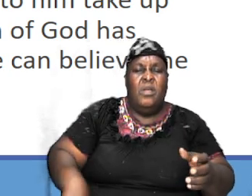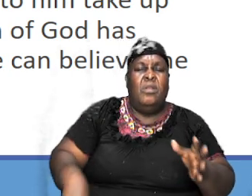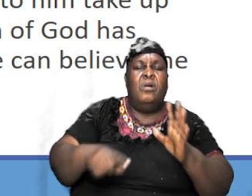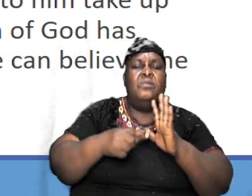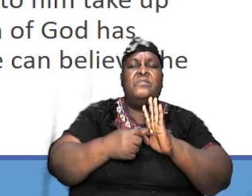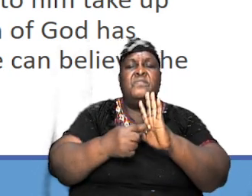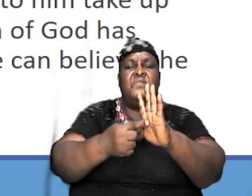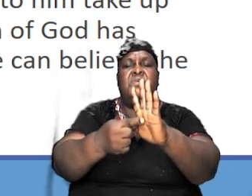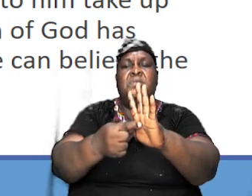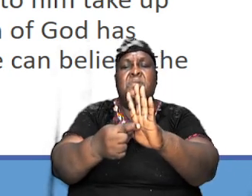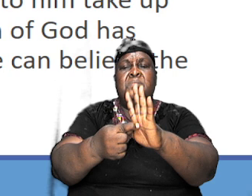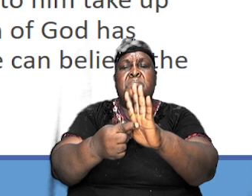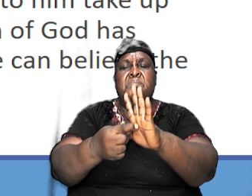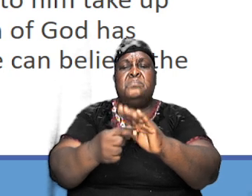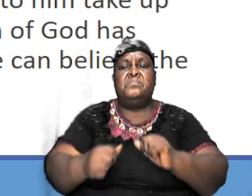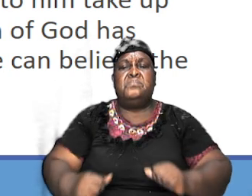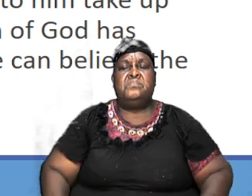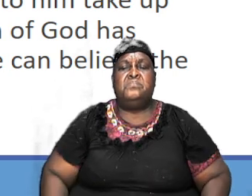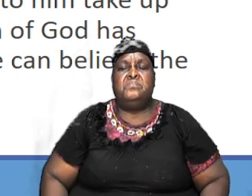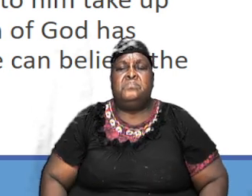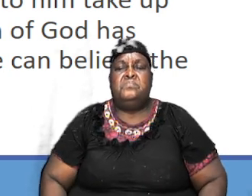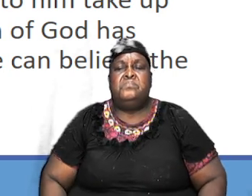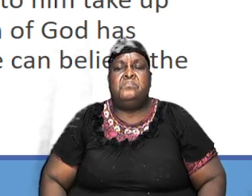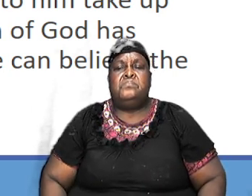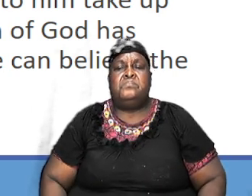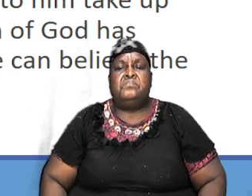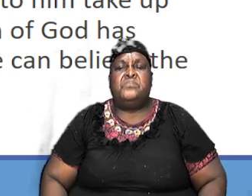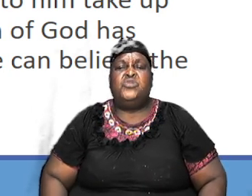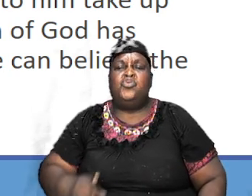verse 4 or 5.